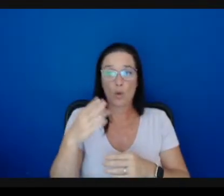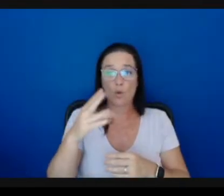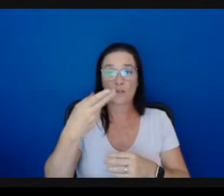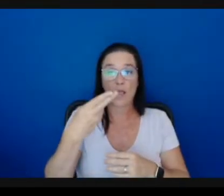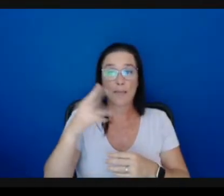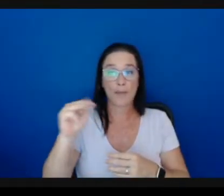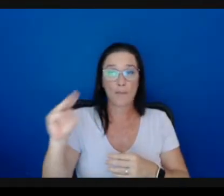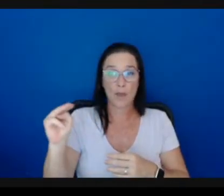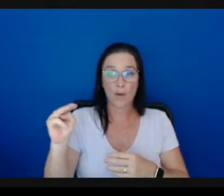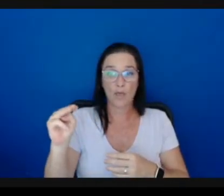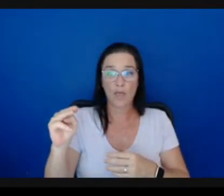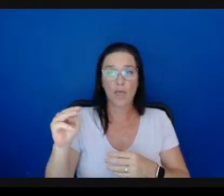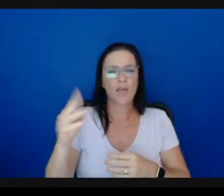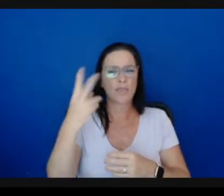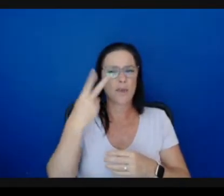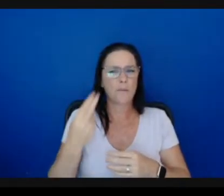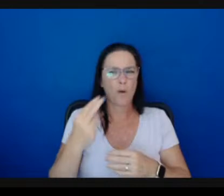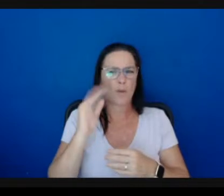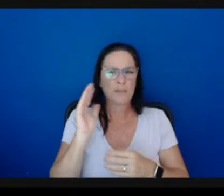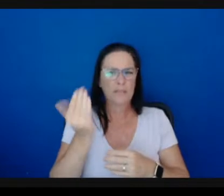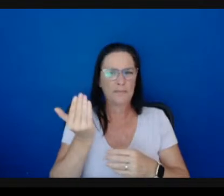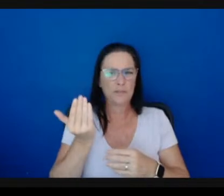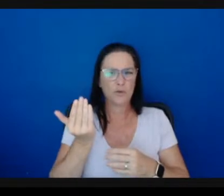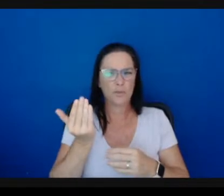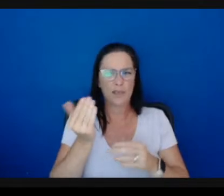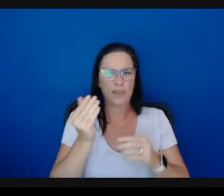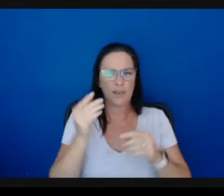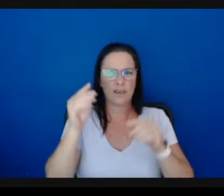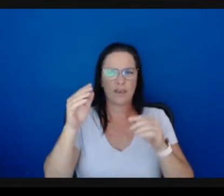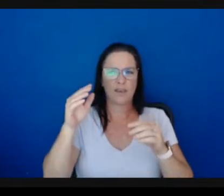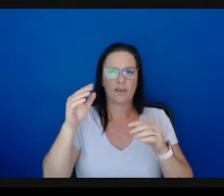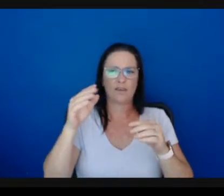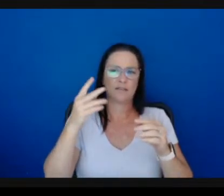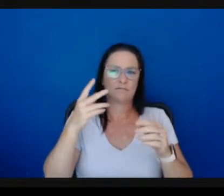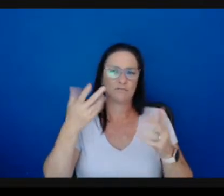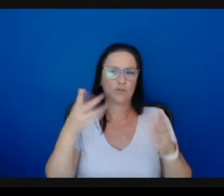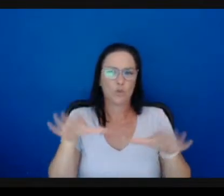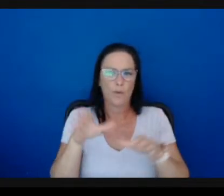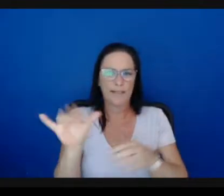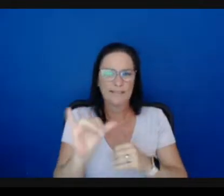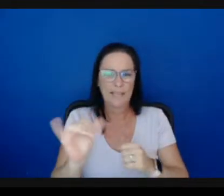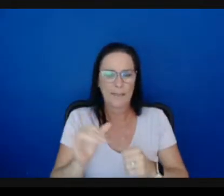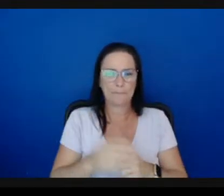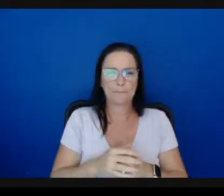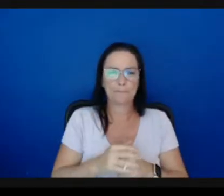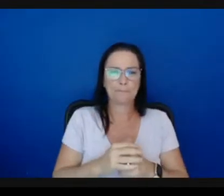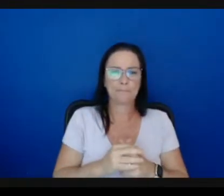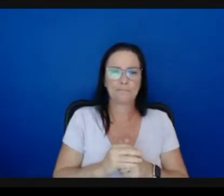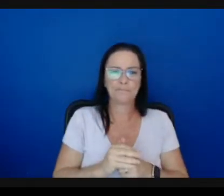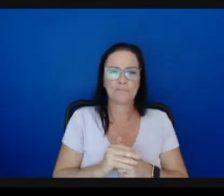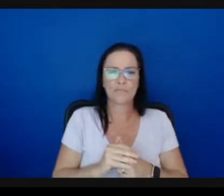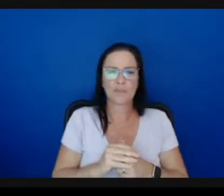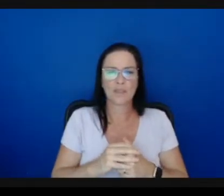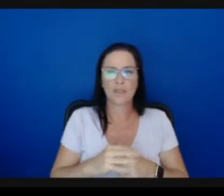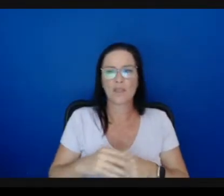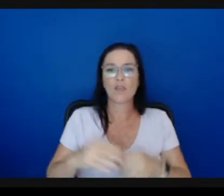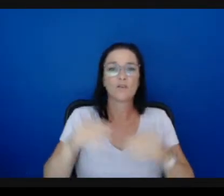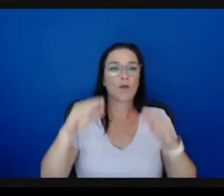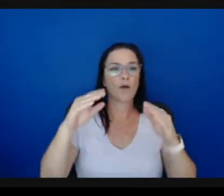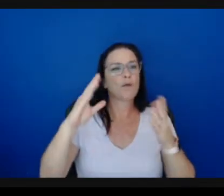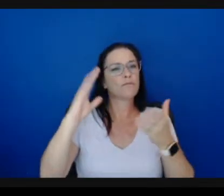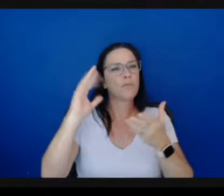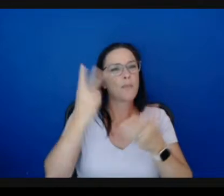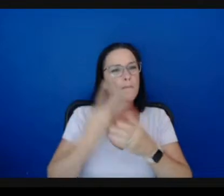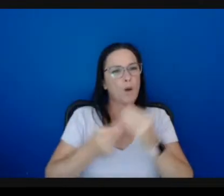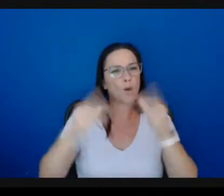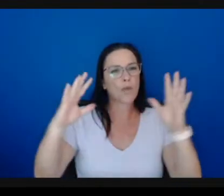trending together, right? So one Halemaumau is going down, we're seeing the South Caldera go down as well. When it's going up,